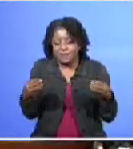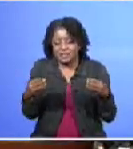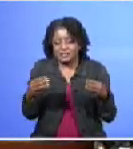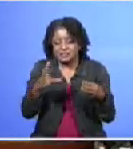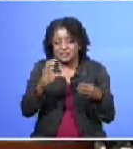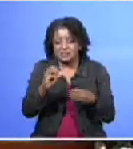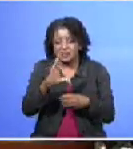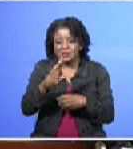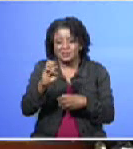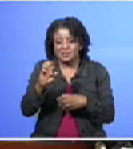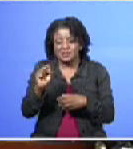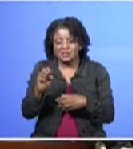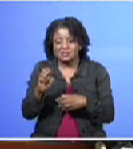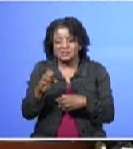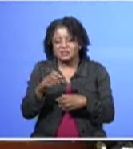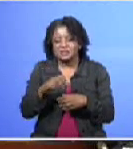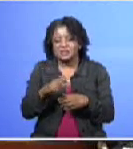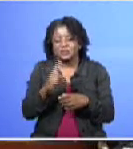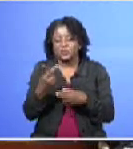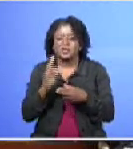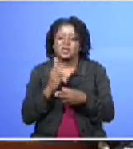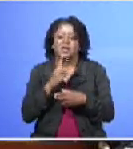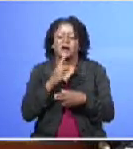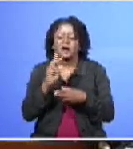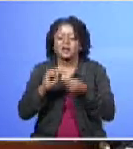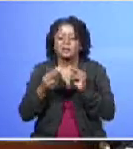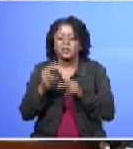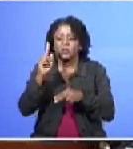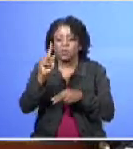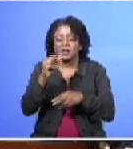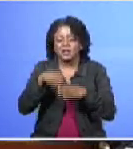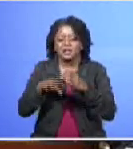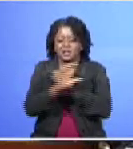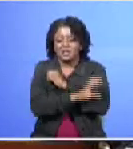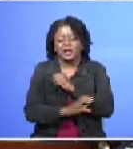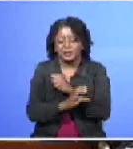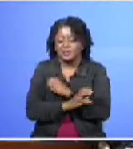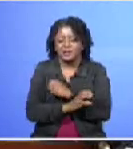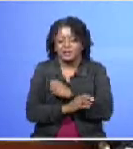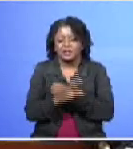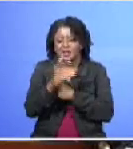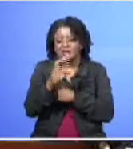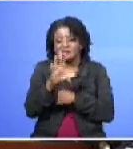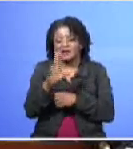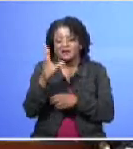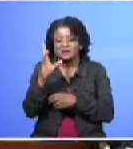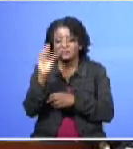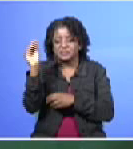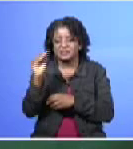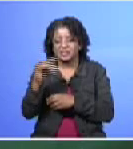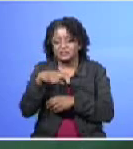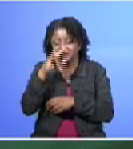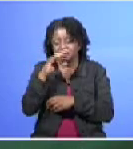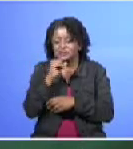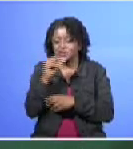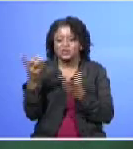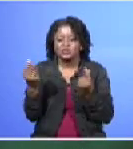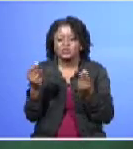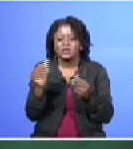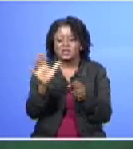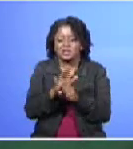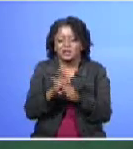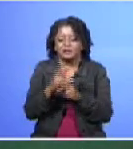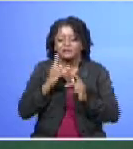three kids, 33% of them are overweight or obese. 85% of them are not doing enough physical activity.